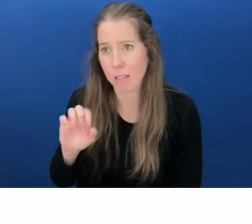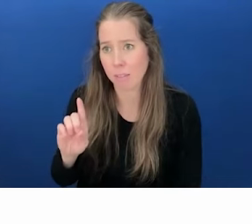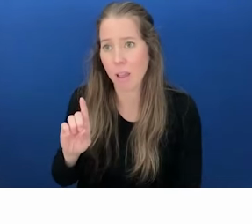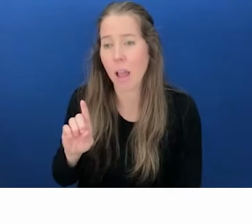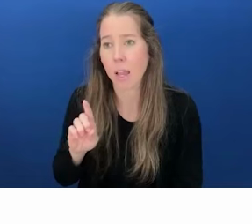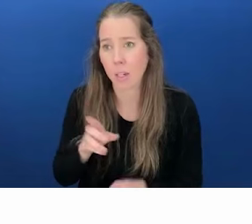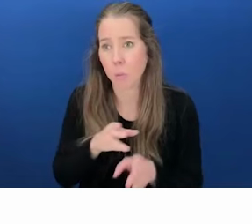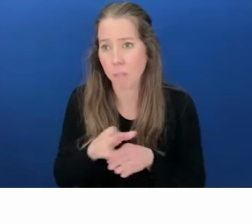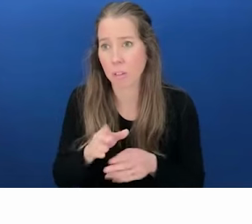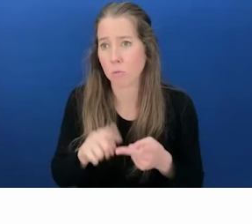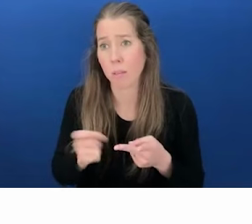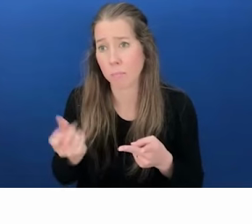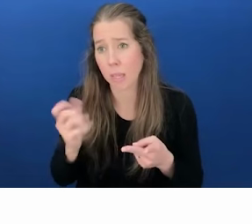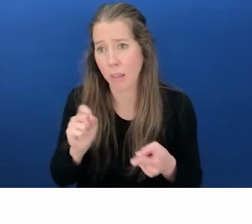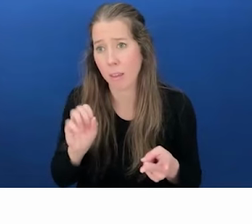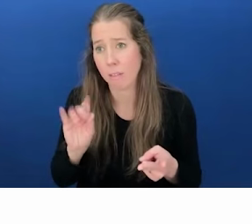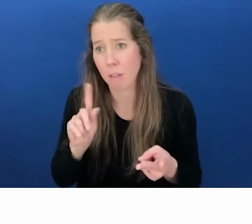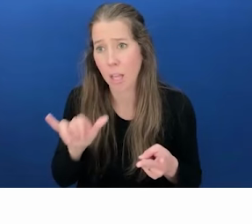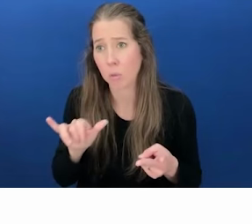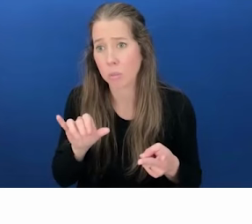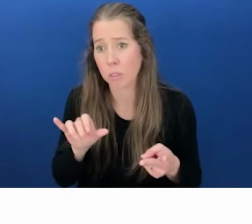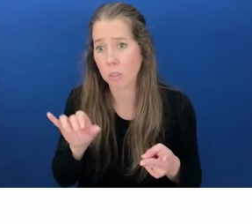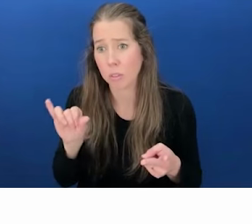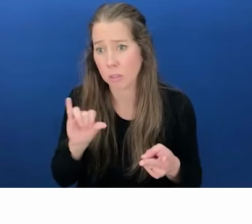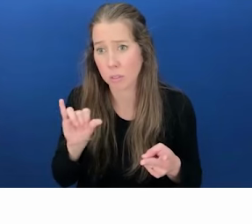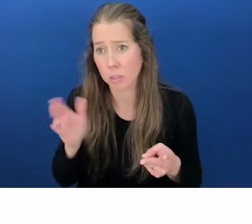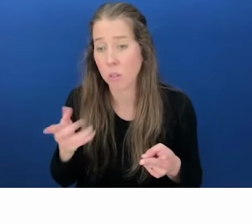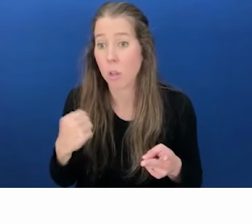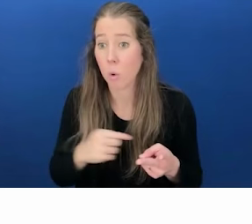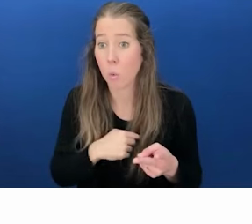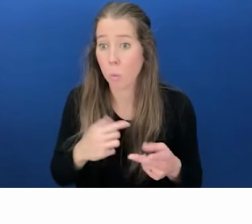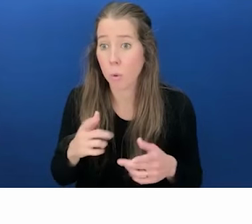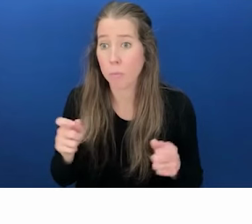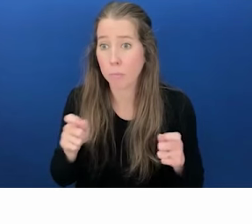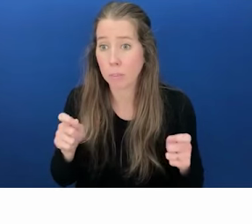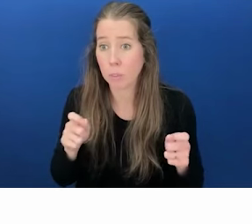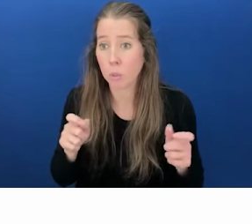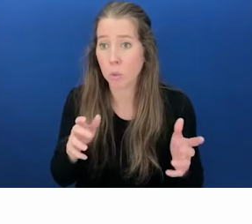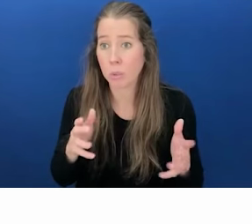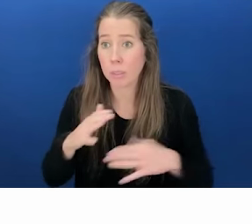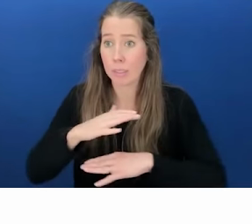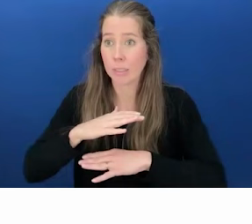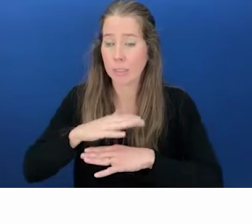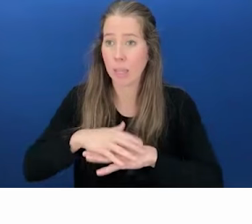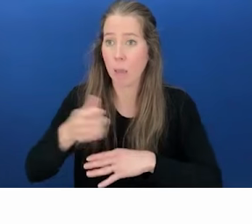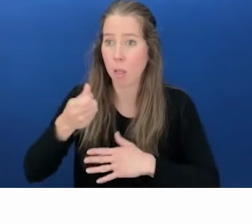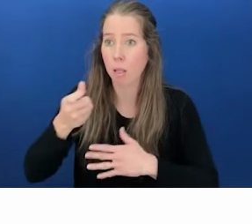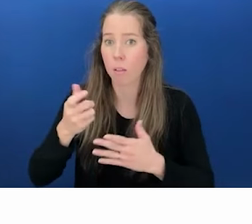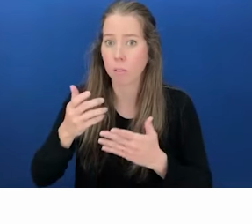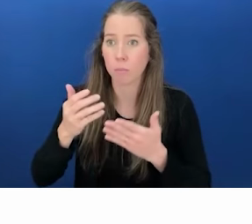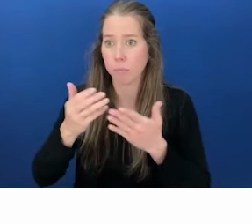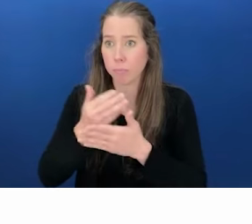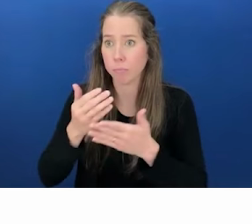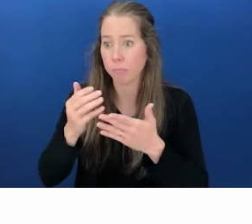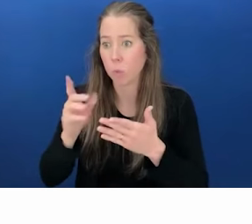bit of faculty there. And we managed to derail, get tabled, a brand new dean position. Yeah, that dean